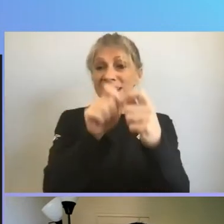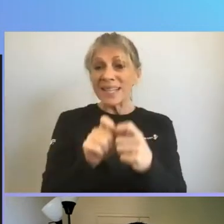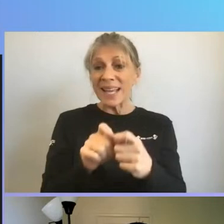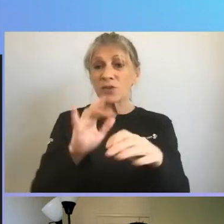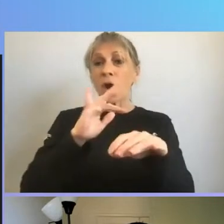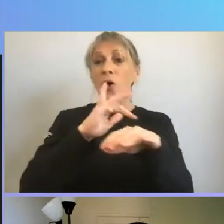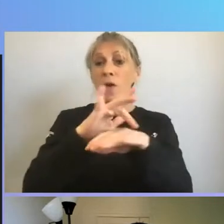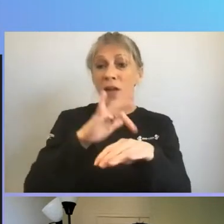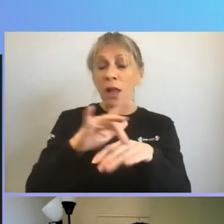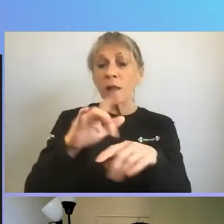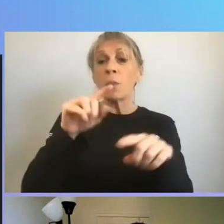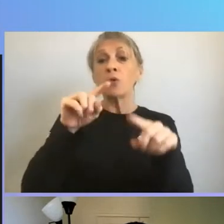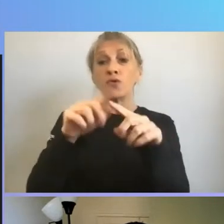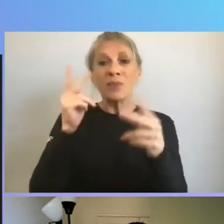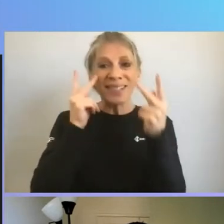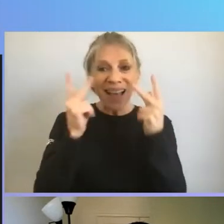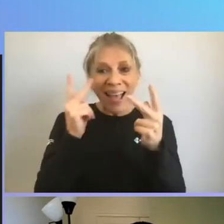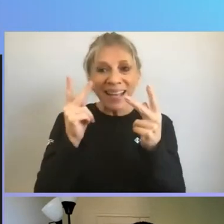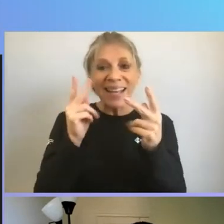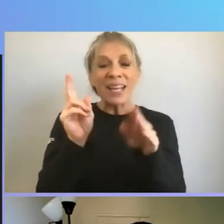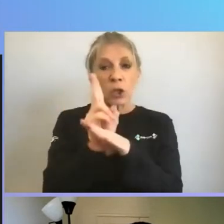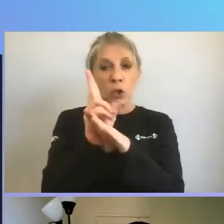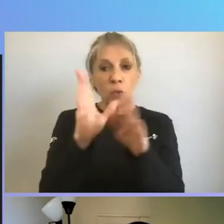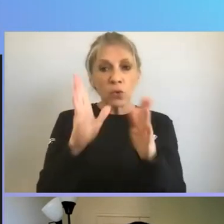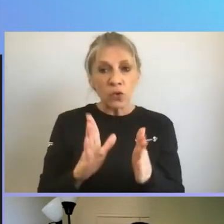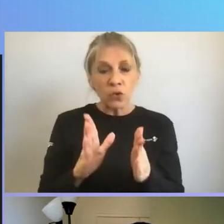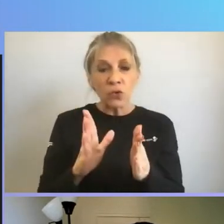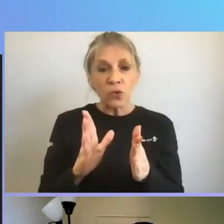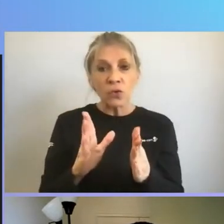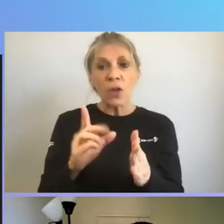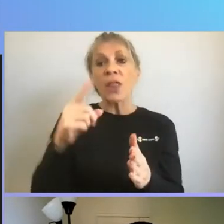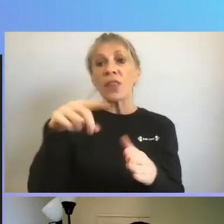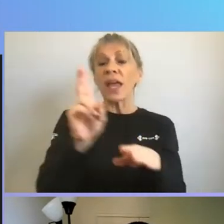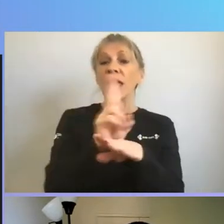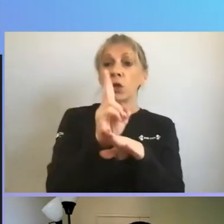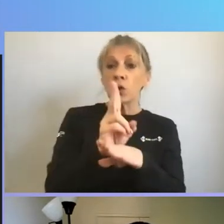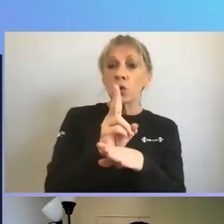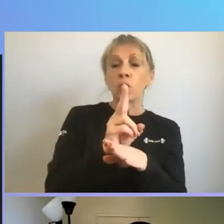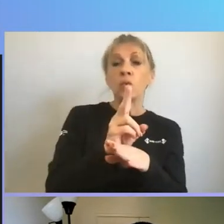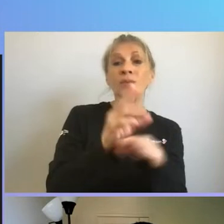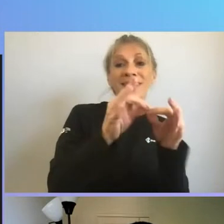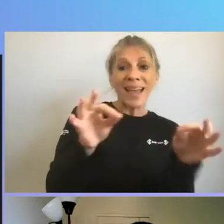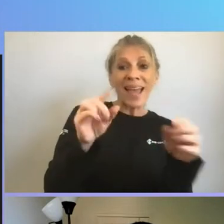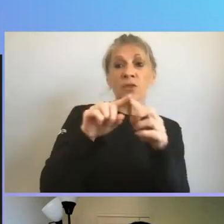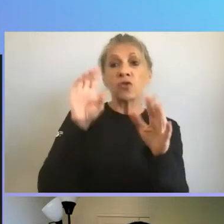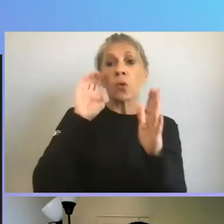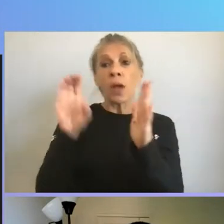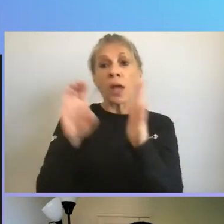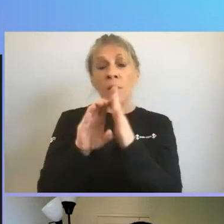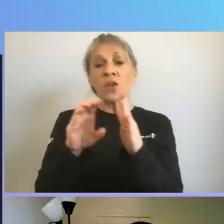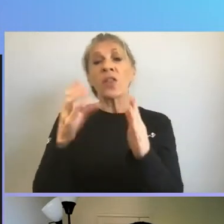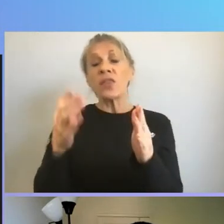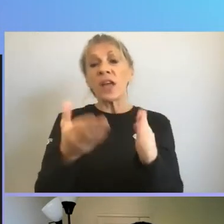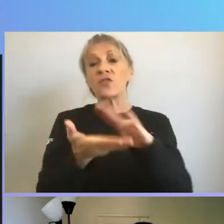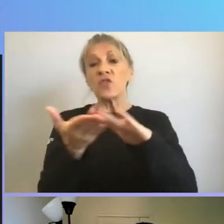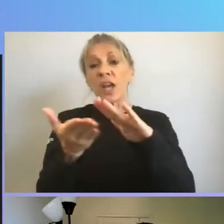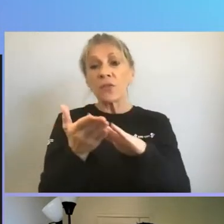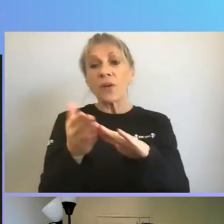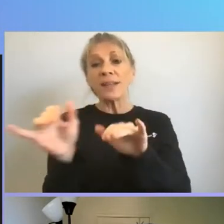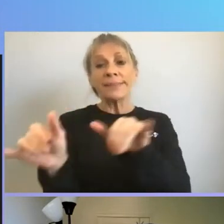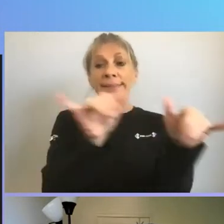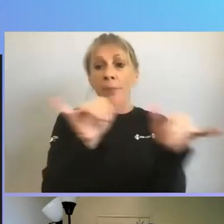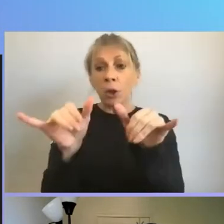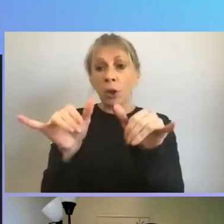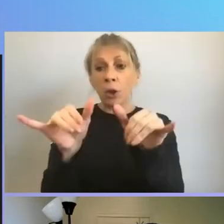sighted users. Sighted users use text to image. They generate 4 images that are very similar,